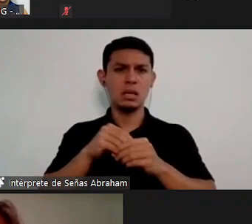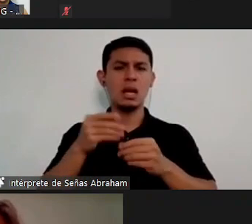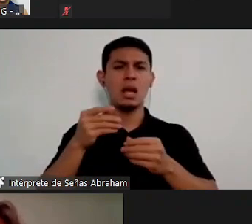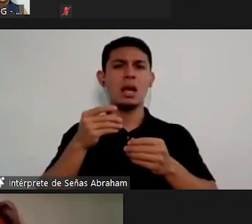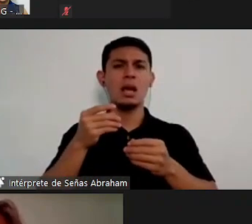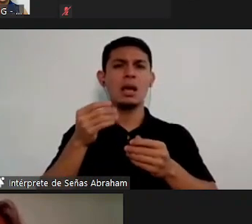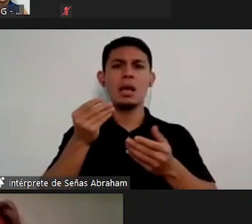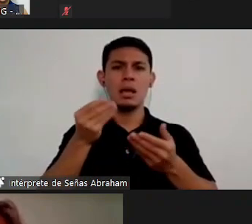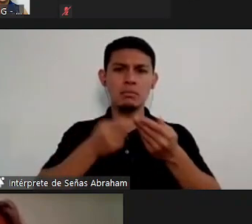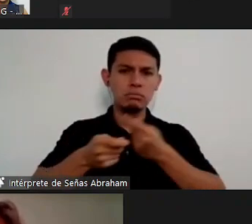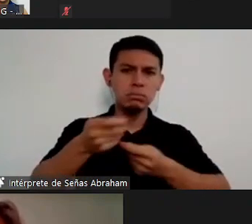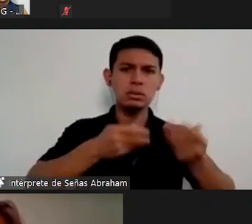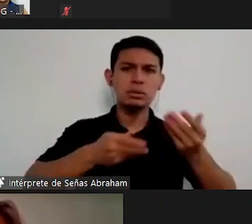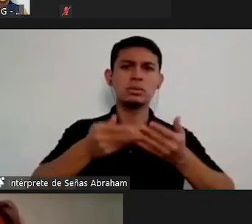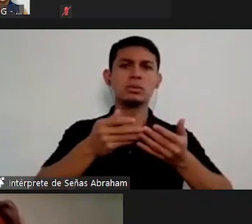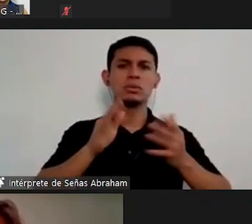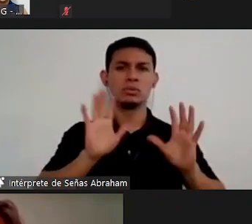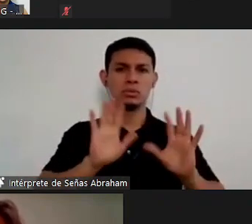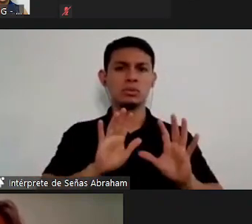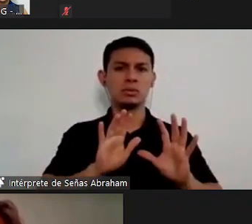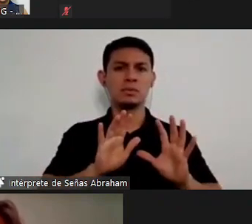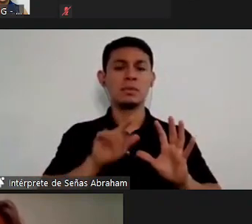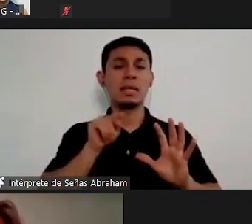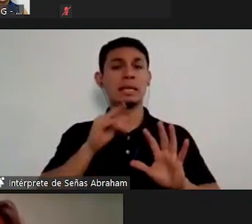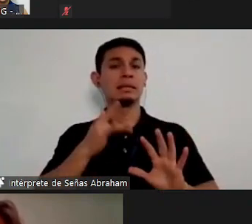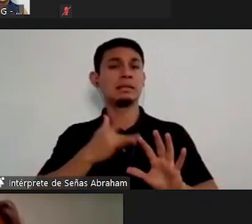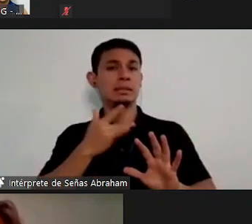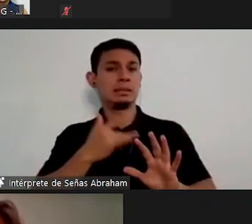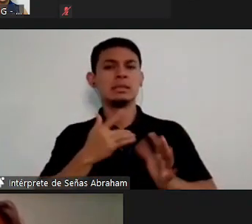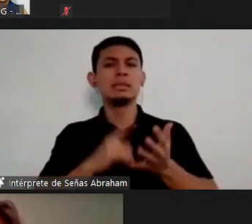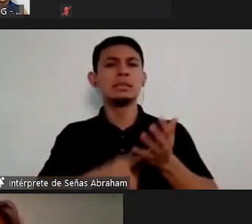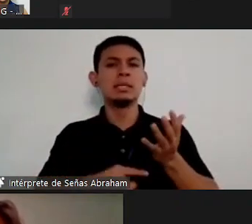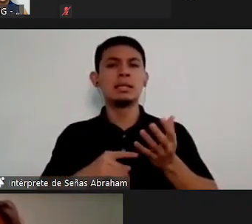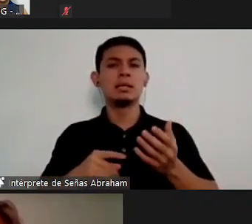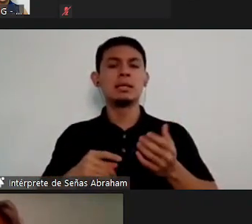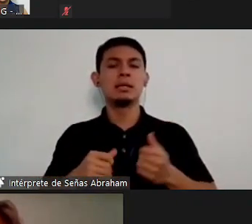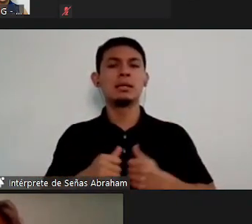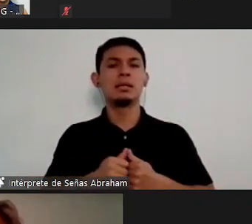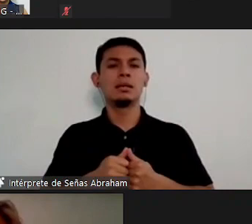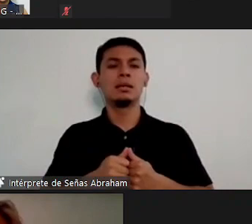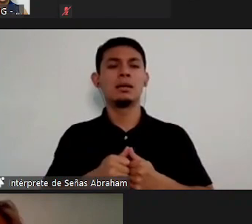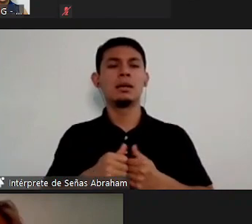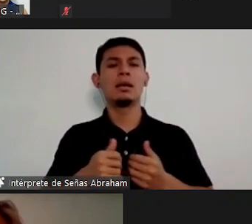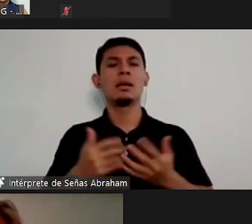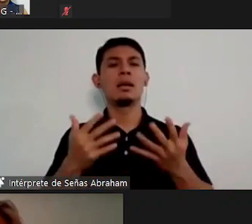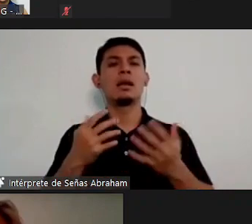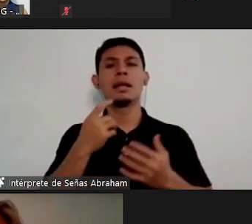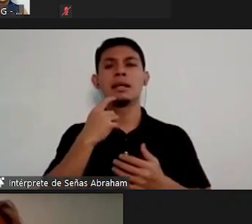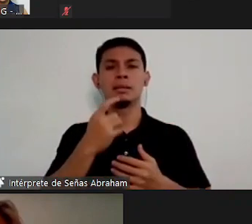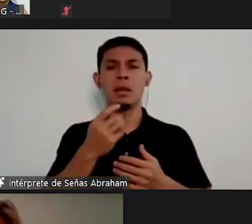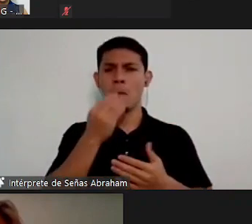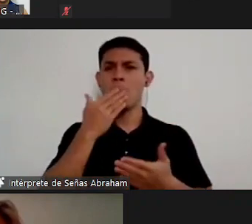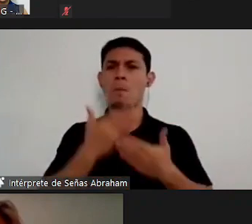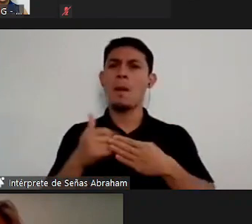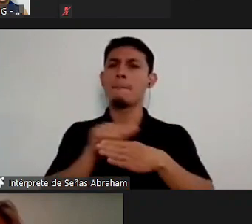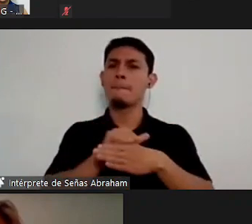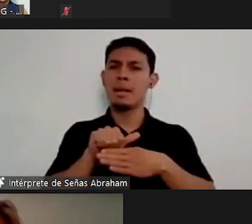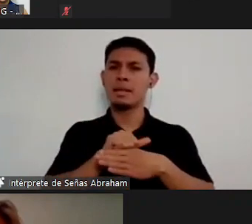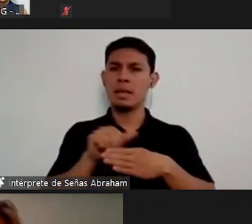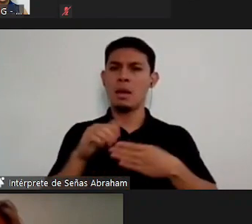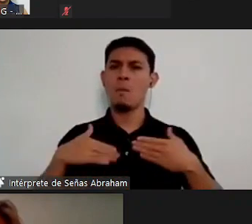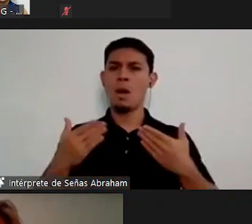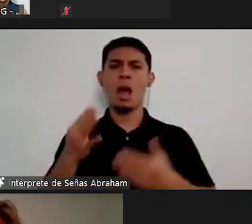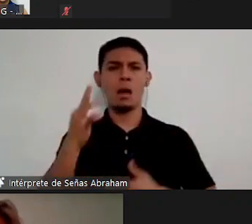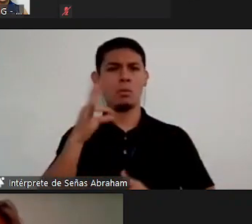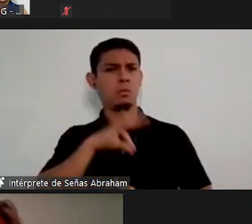national contact point in the content and in that sense we would like to know what are the good